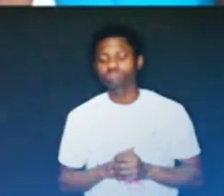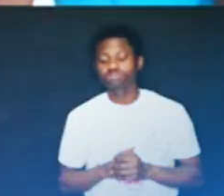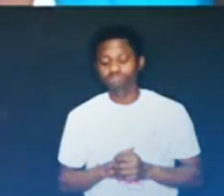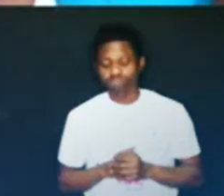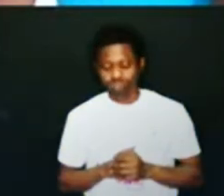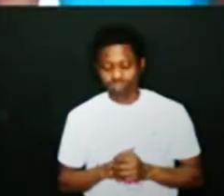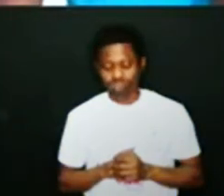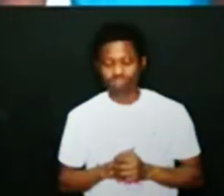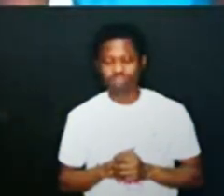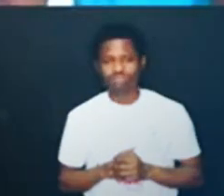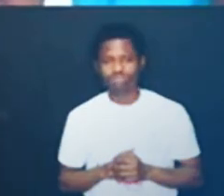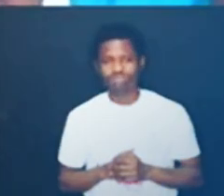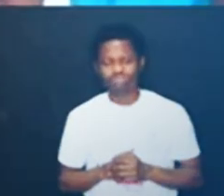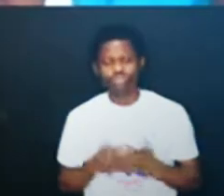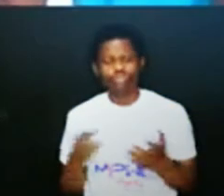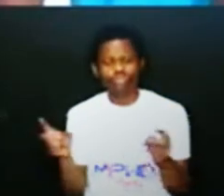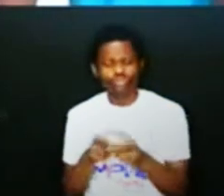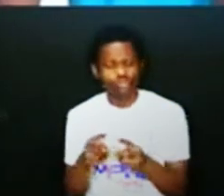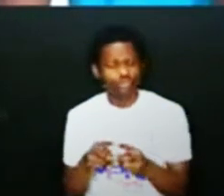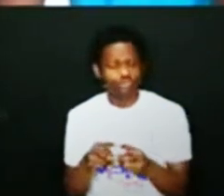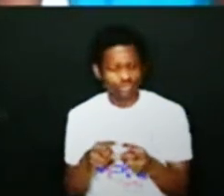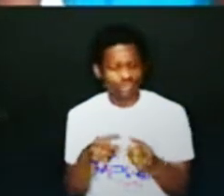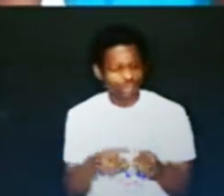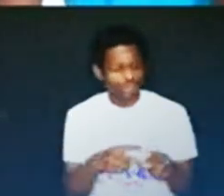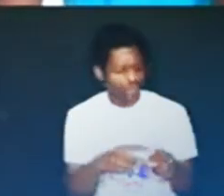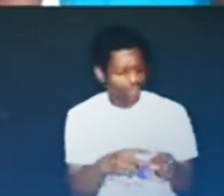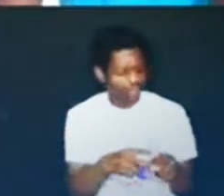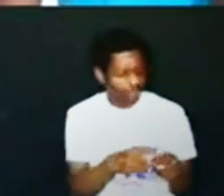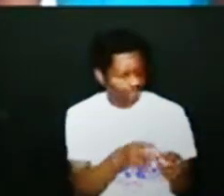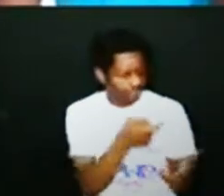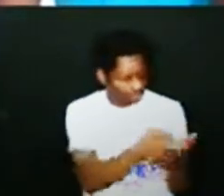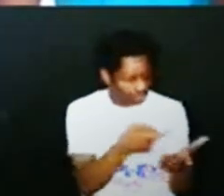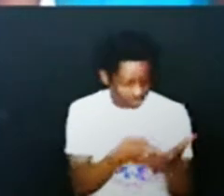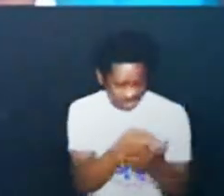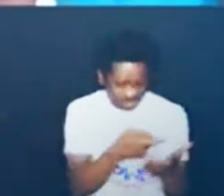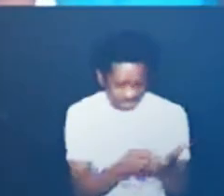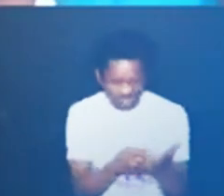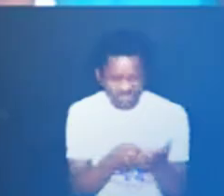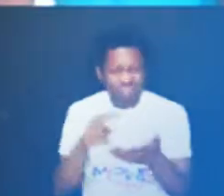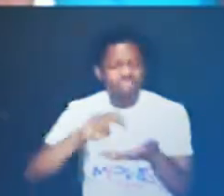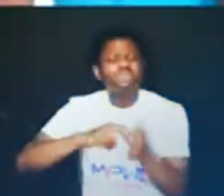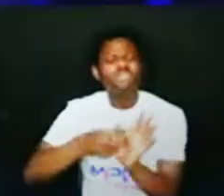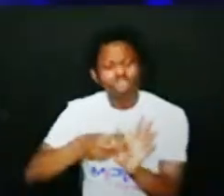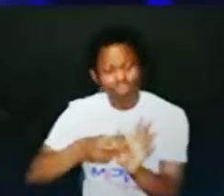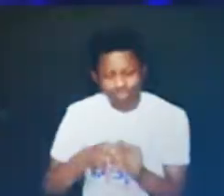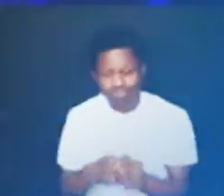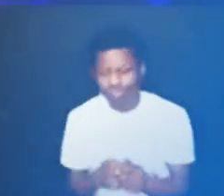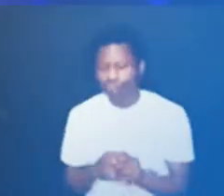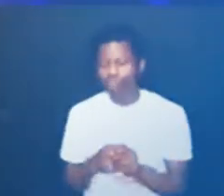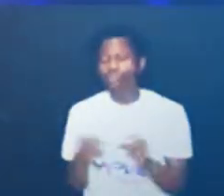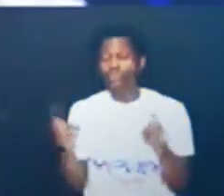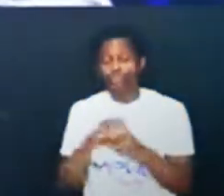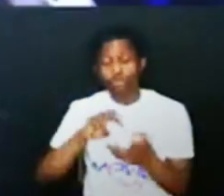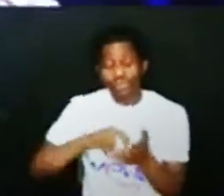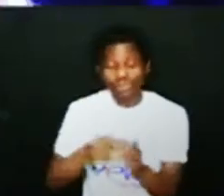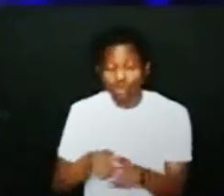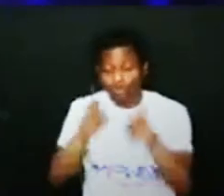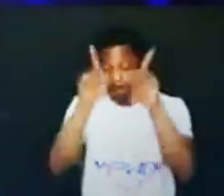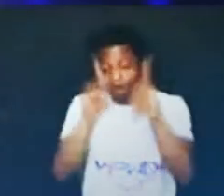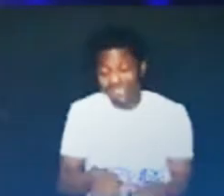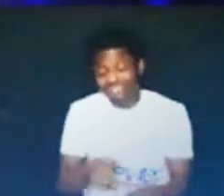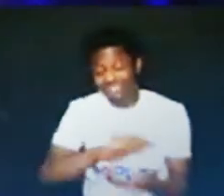what does this mean in the context of the study? Such silence destroys